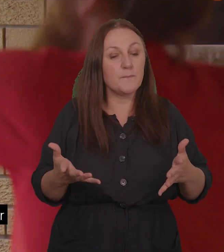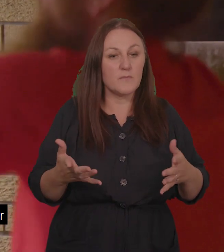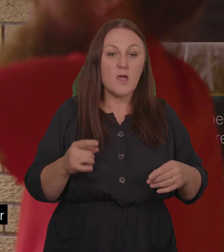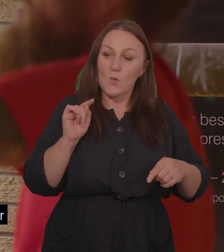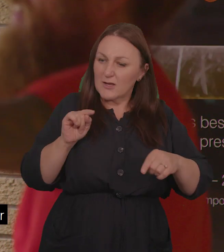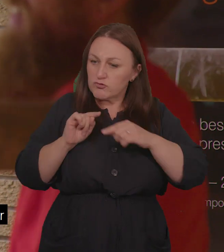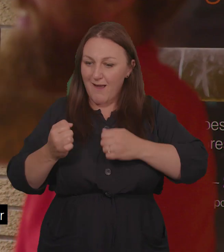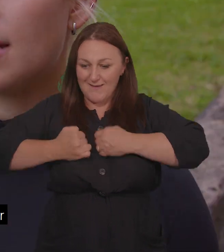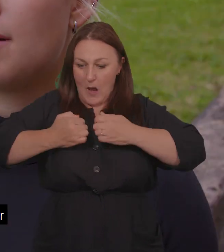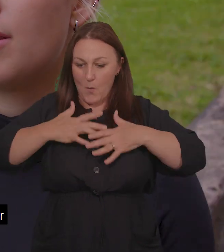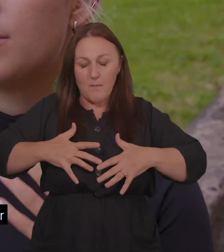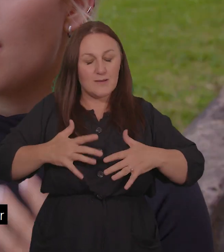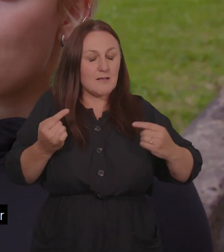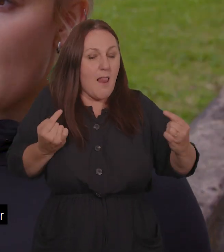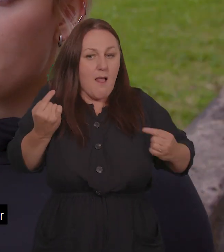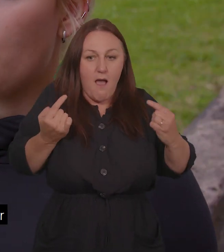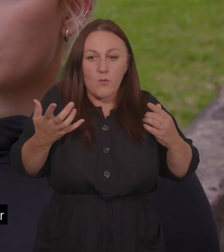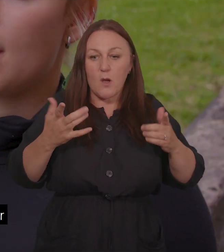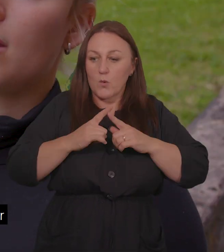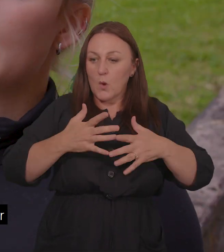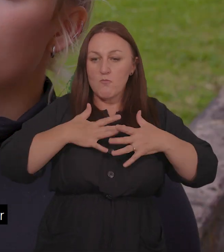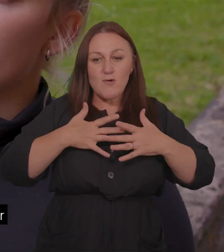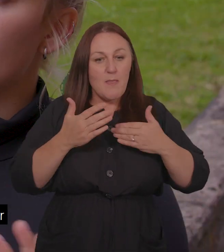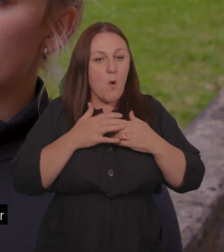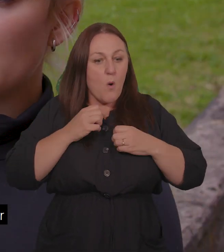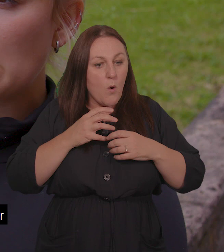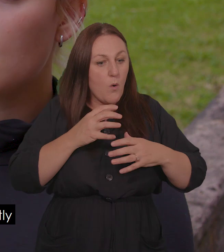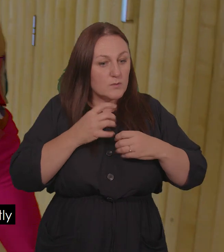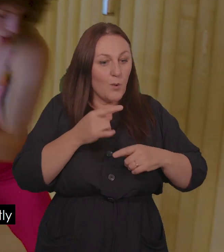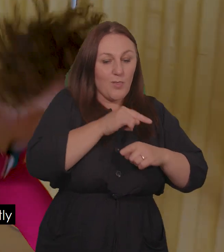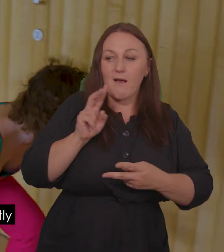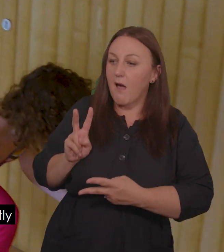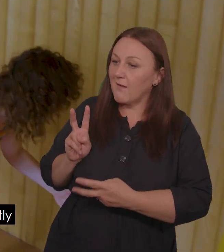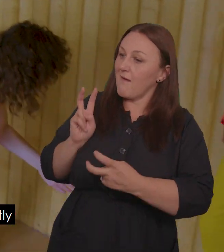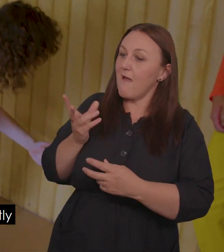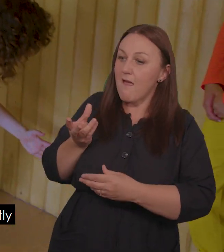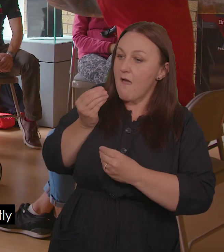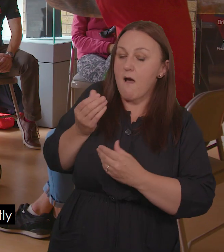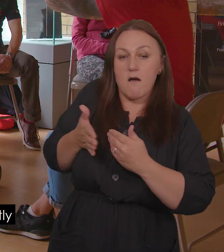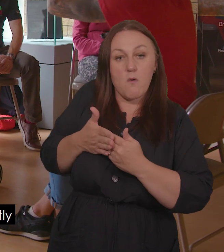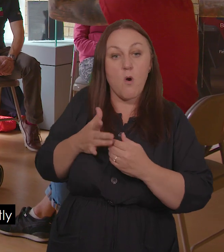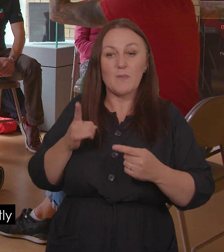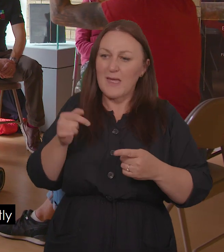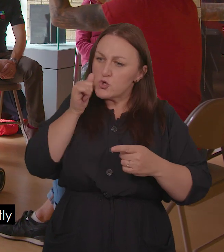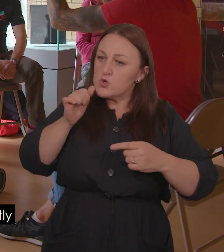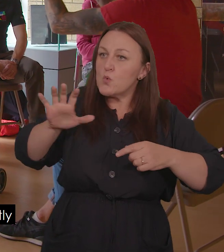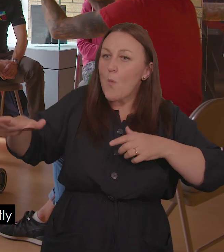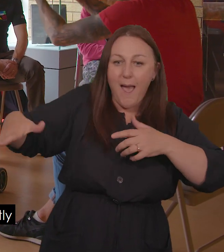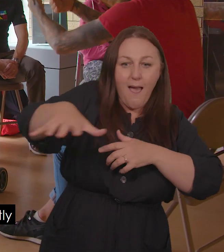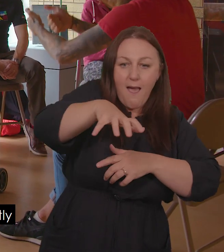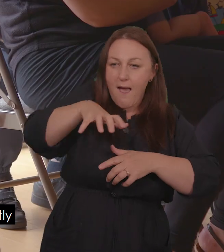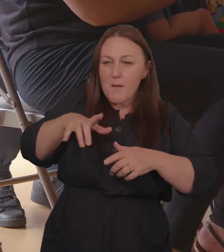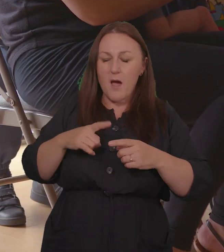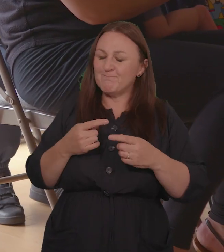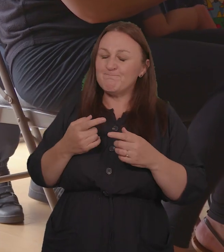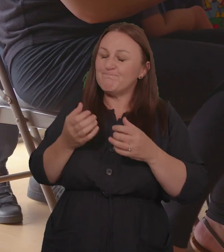louder movement with our bodies and using our breath more so they could hear what we were doing. They knew where we were on space, but they had no idea what exactly